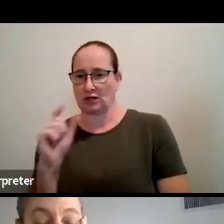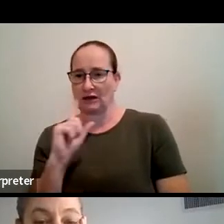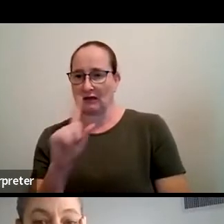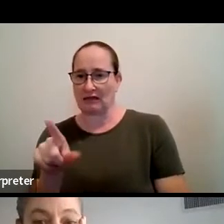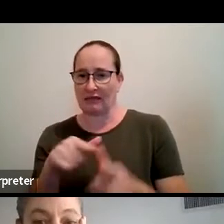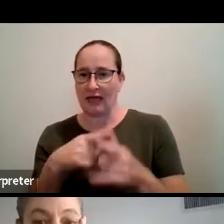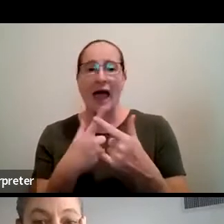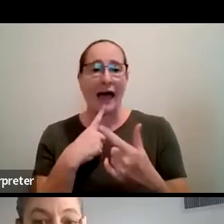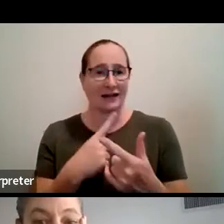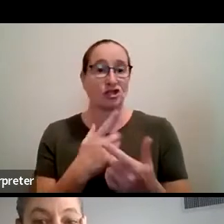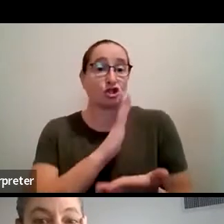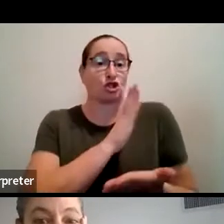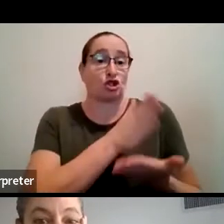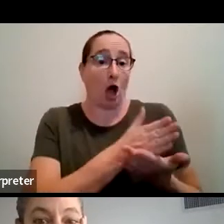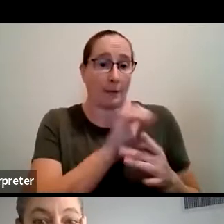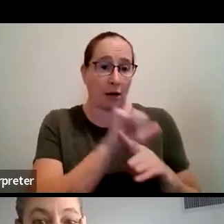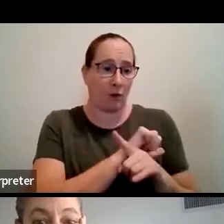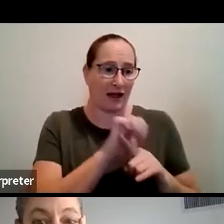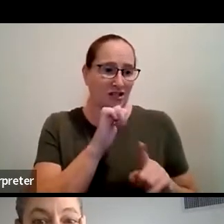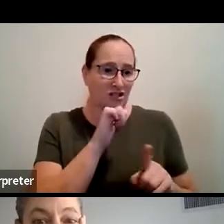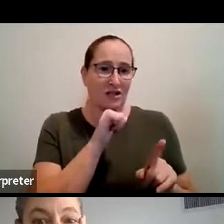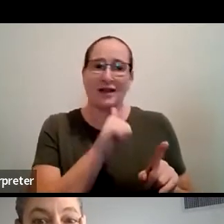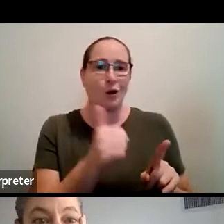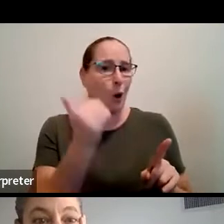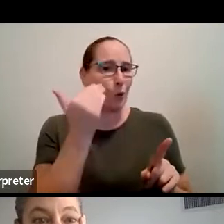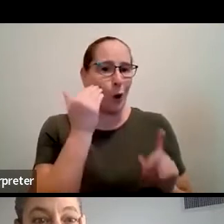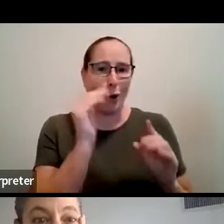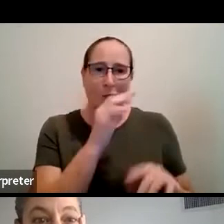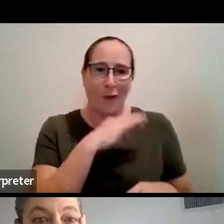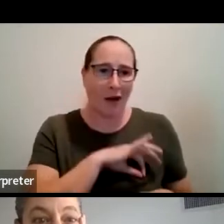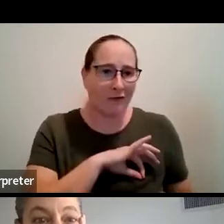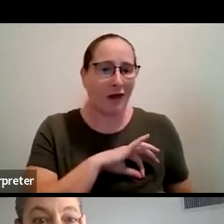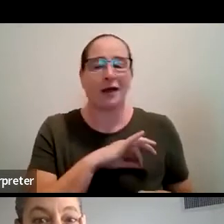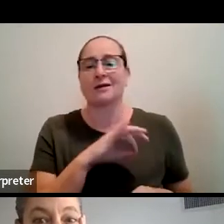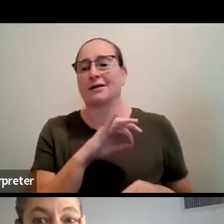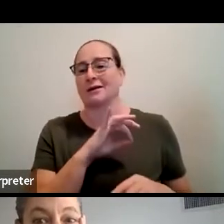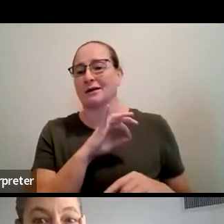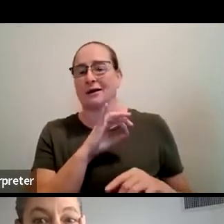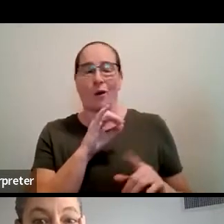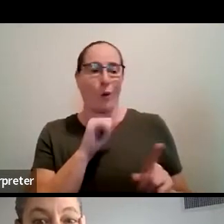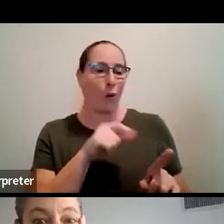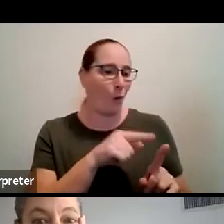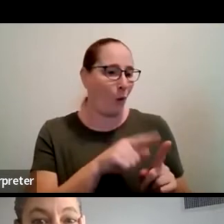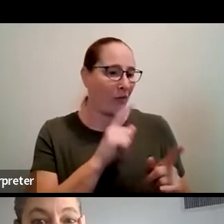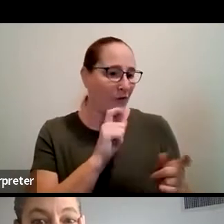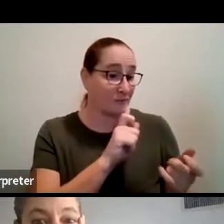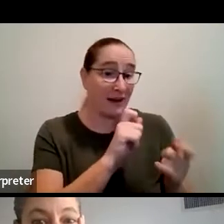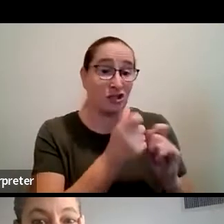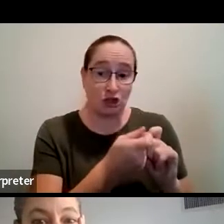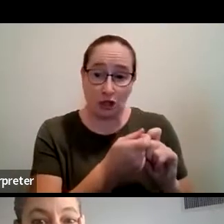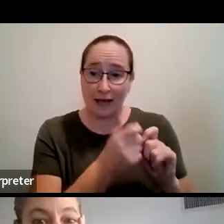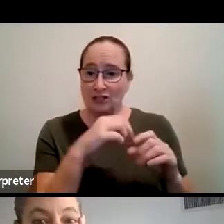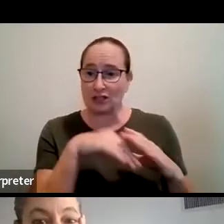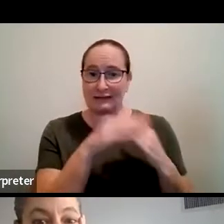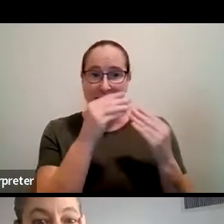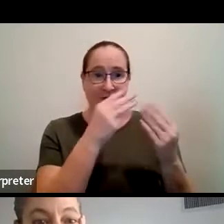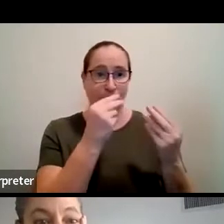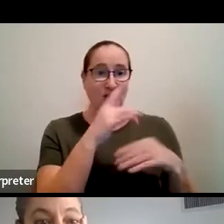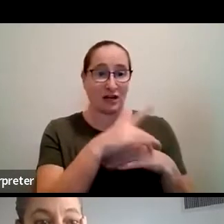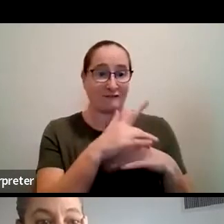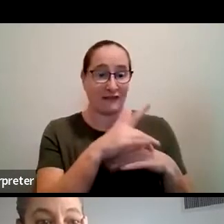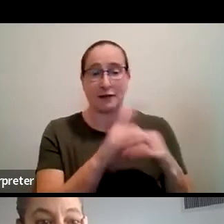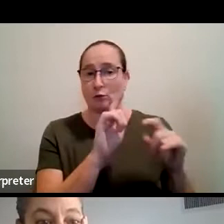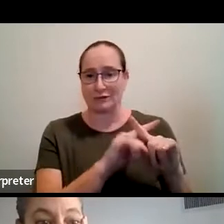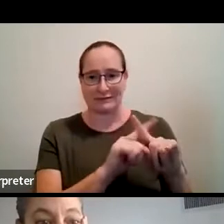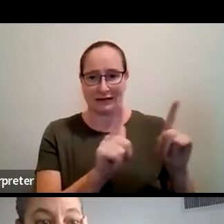a practice that does not have any known benefit, where there has been a change in the information available and it